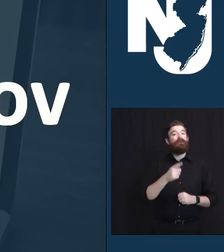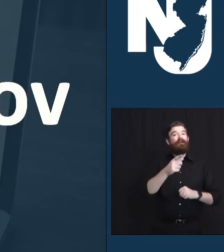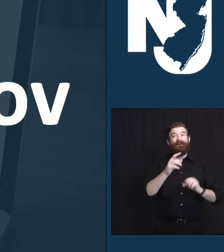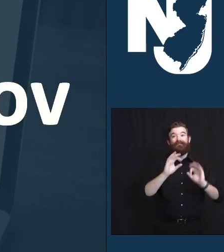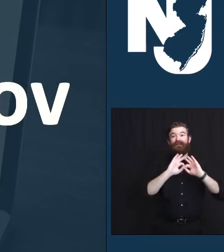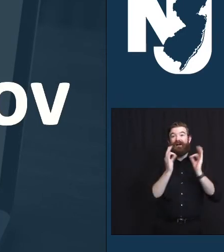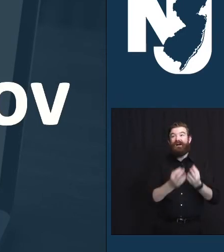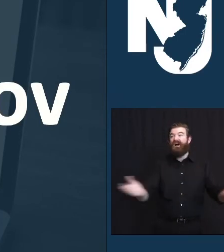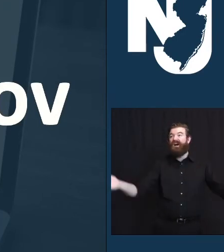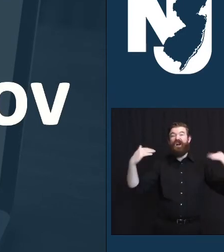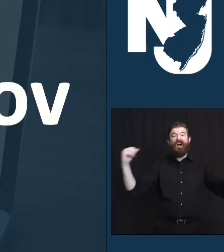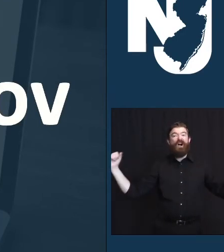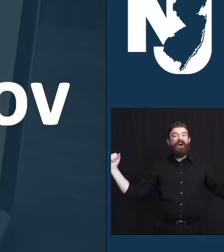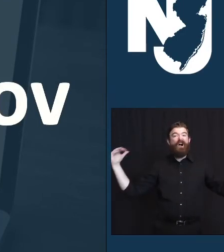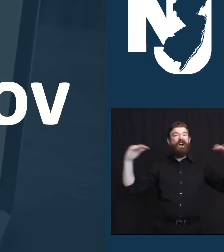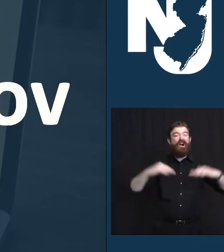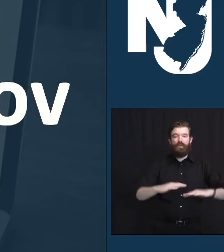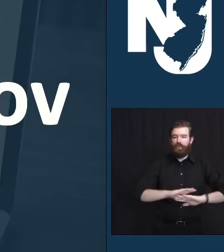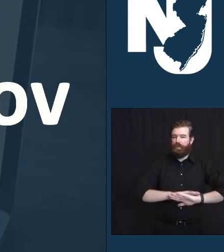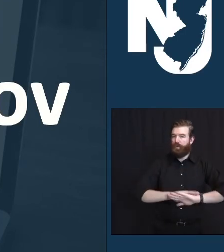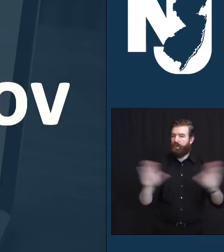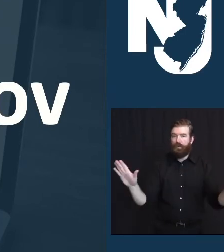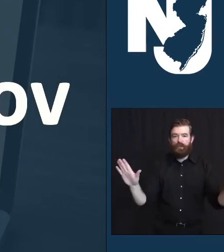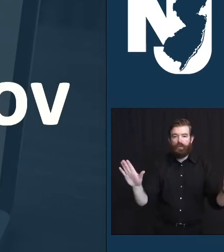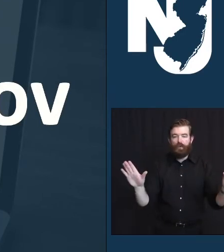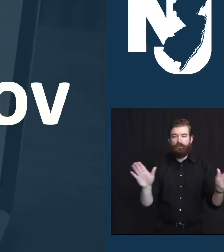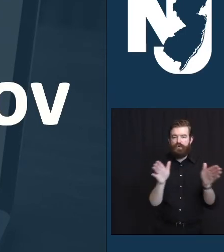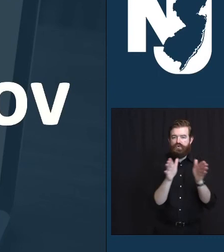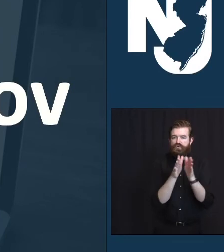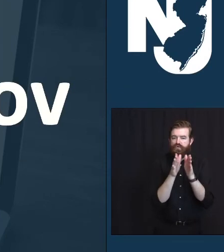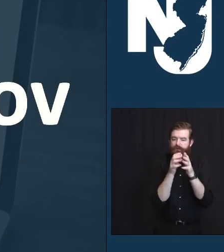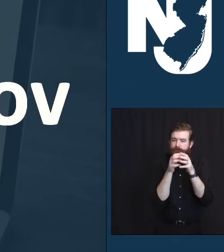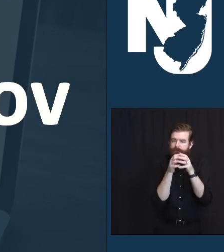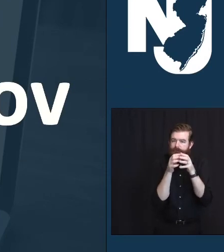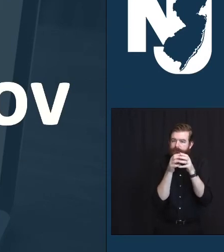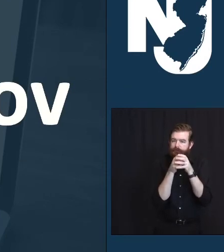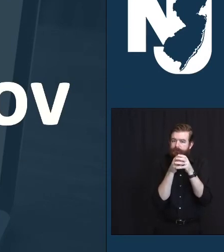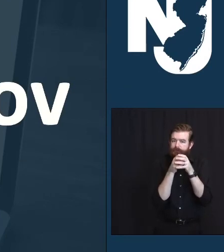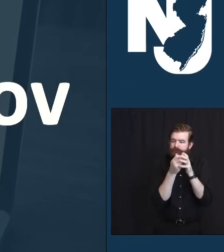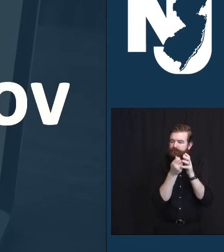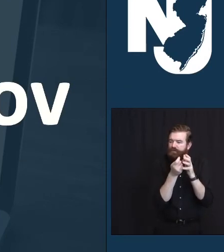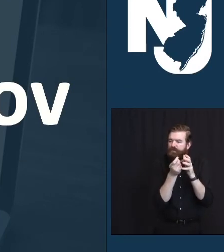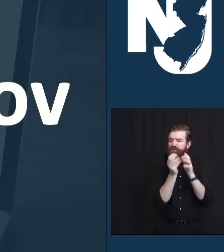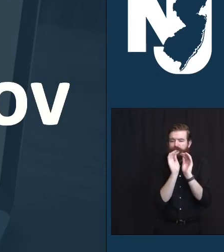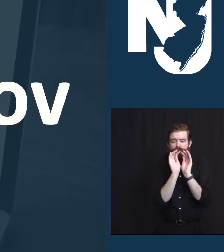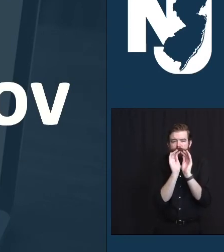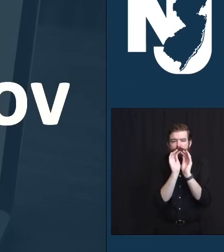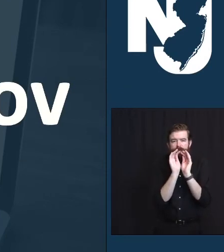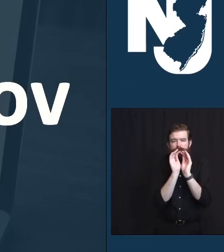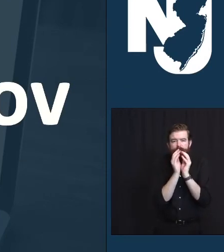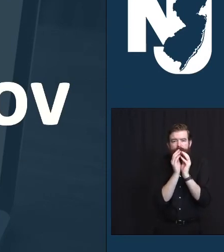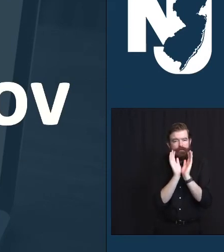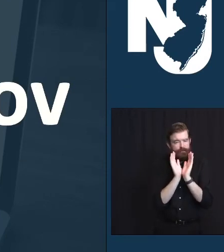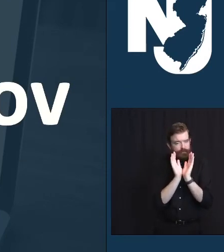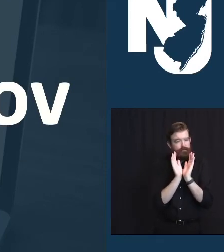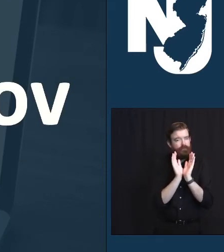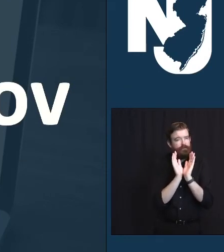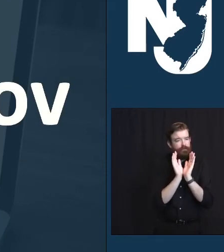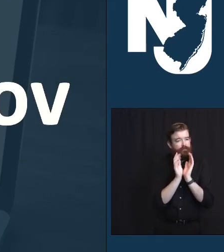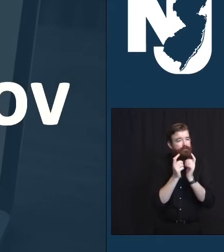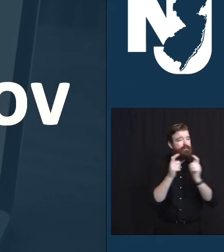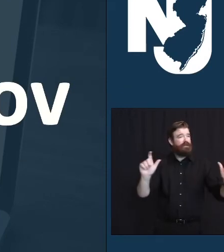is the year for small ball. Please, even though I know we all want to, do not hold a large indoor family